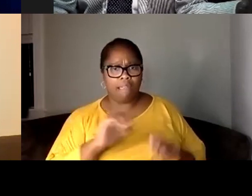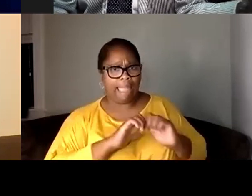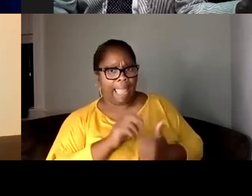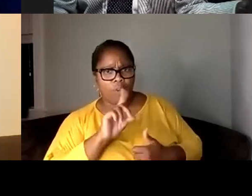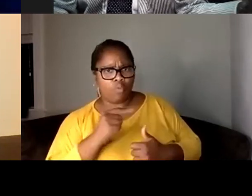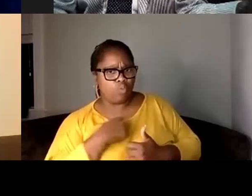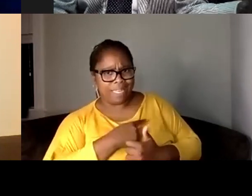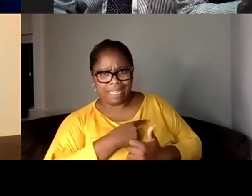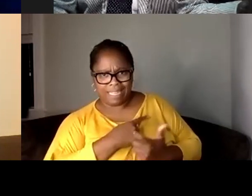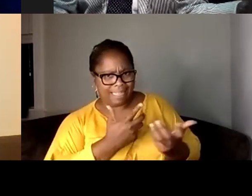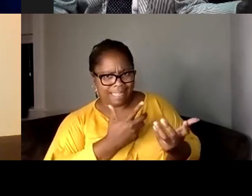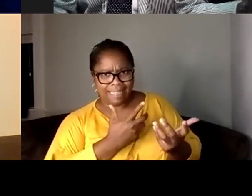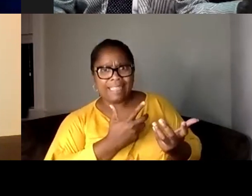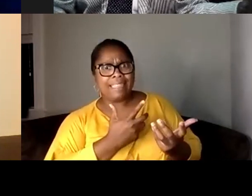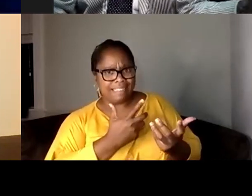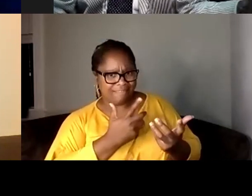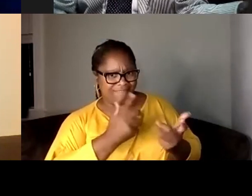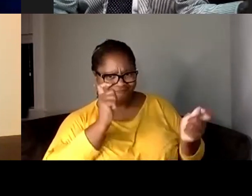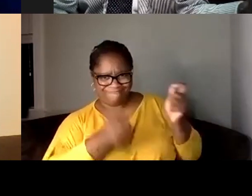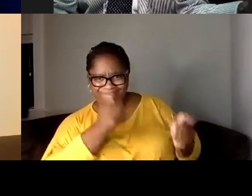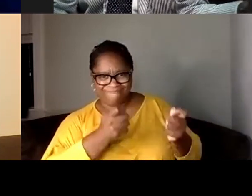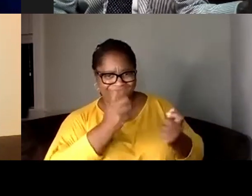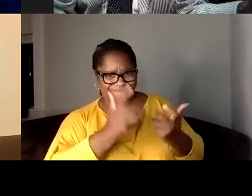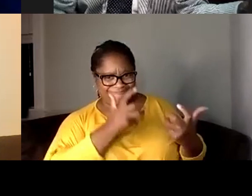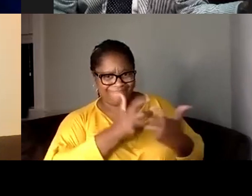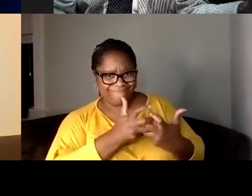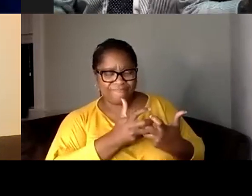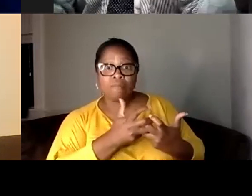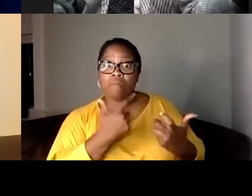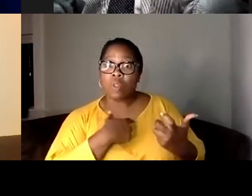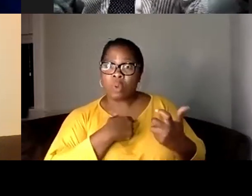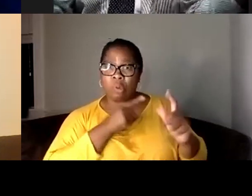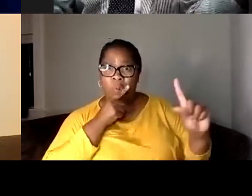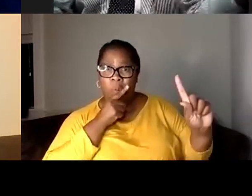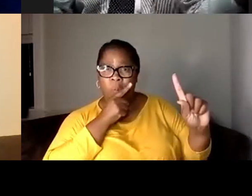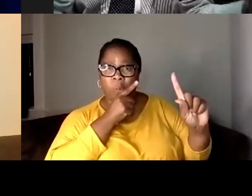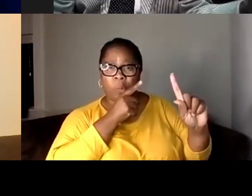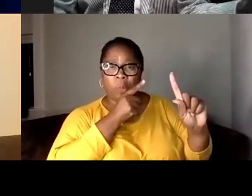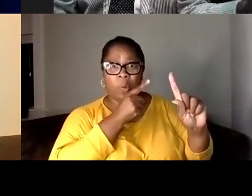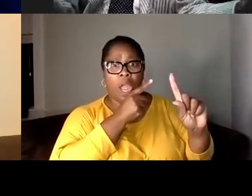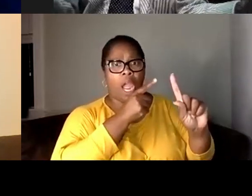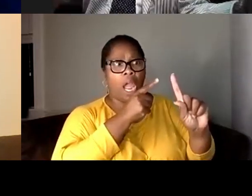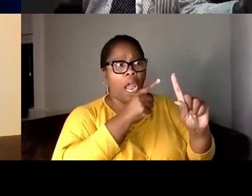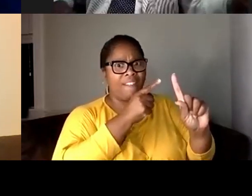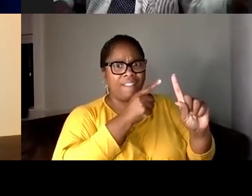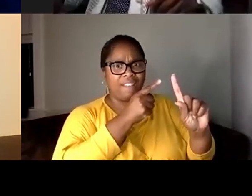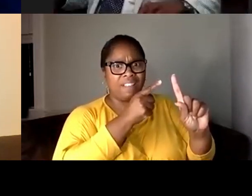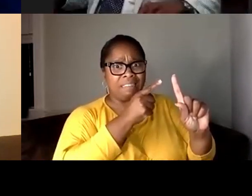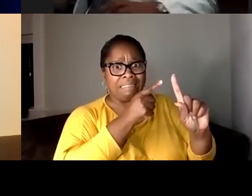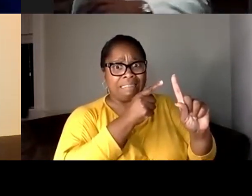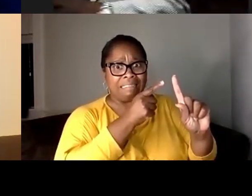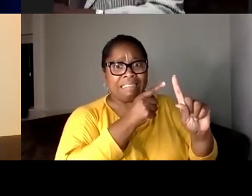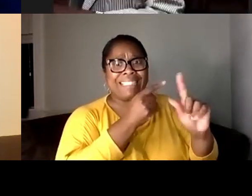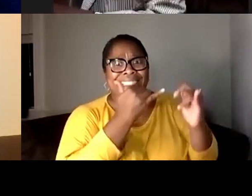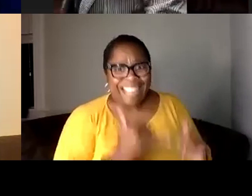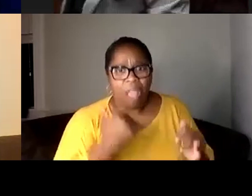get a bill that everybody can live with. And we're close to landing the plane. We just now need to get the language agreed upon and move it out of rules and